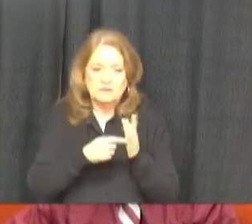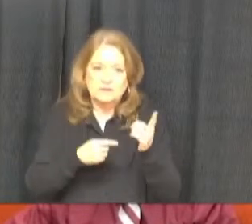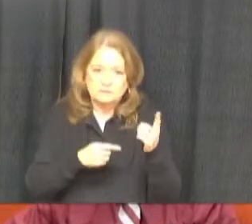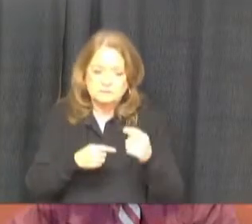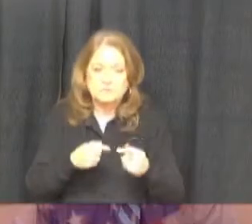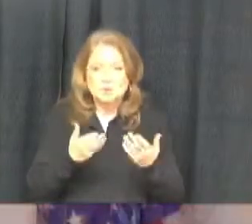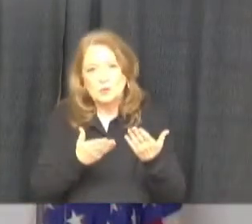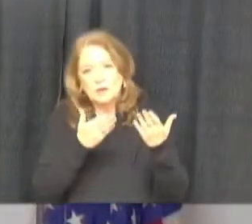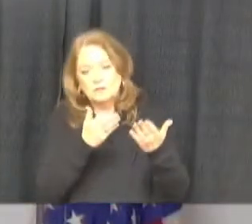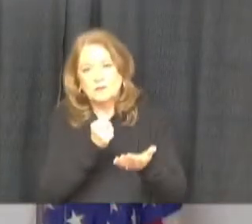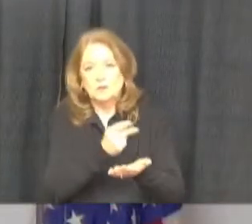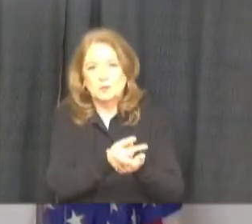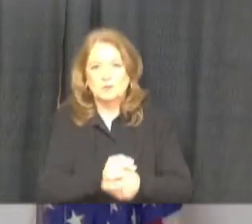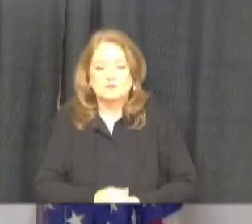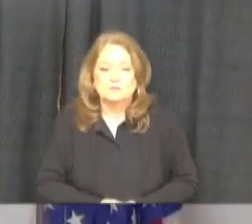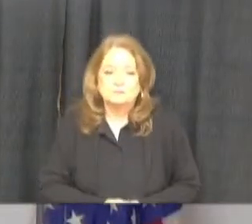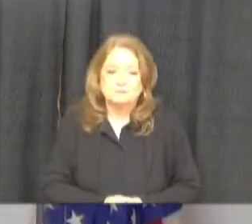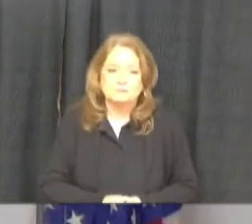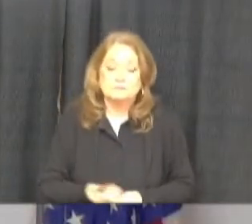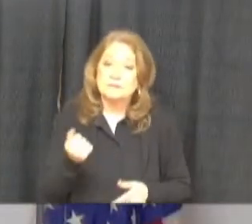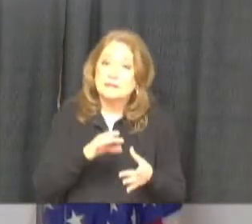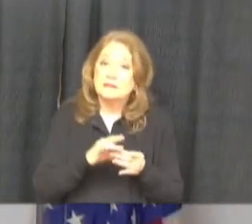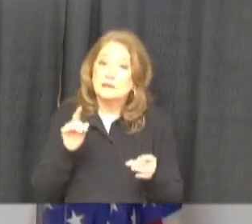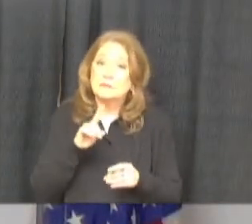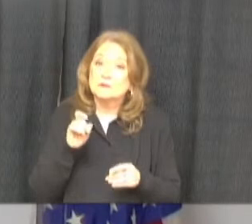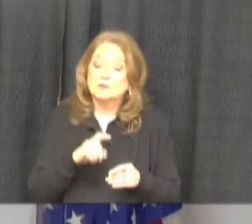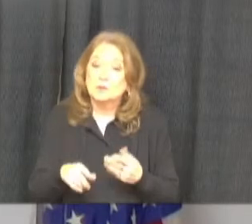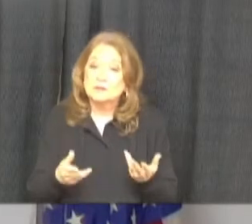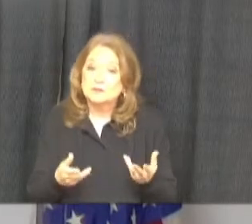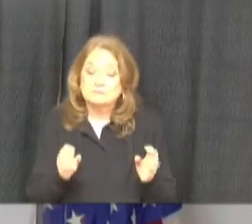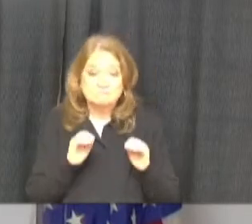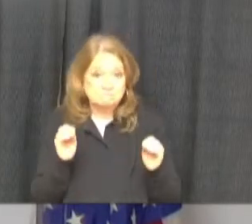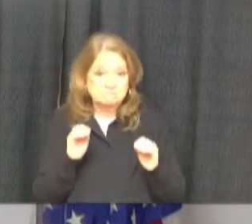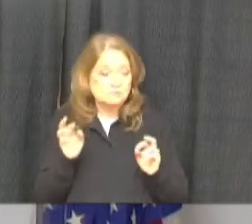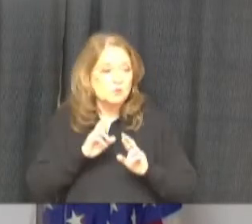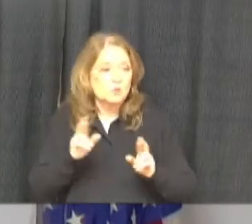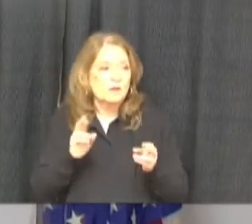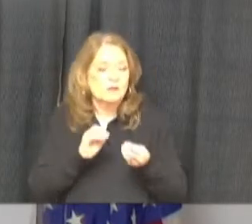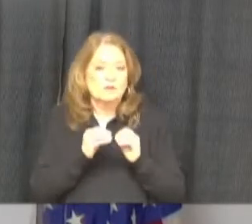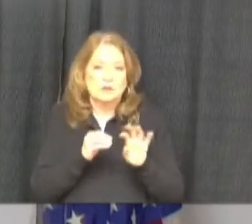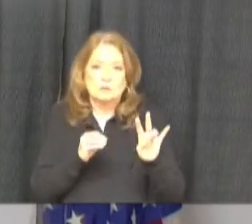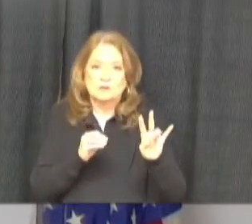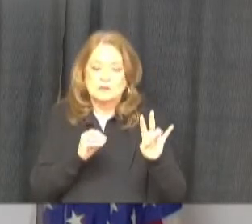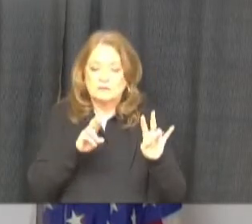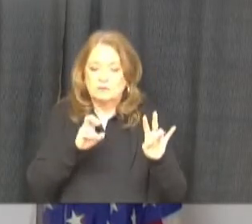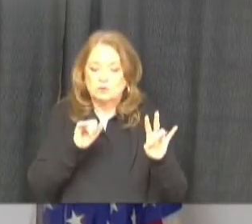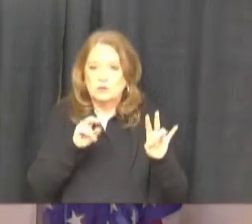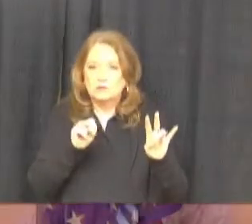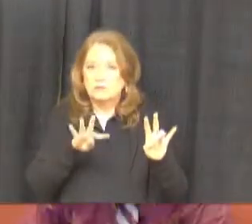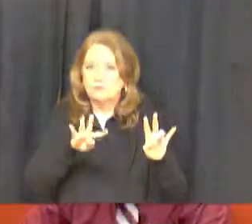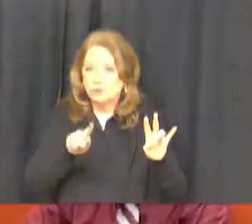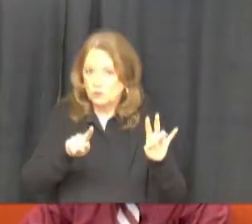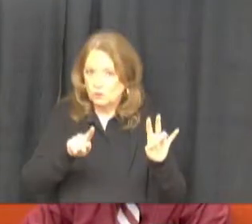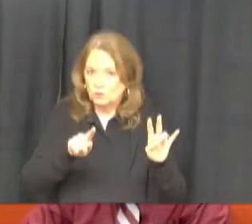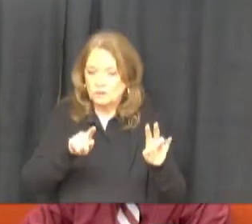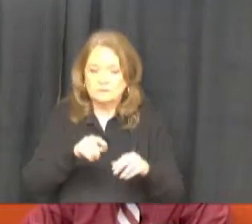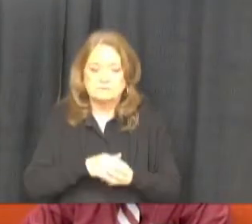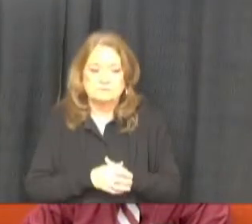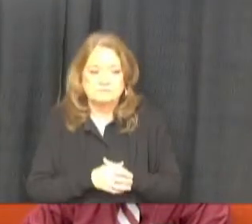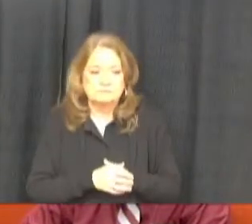Mr. Tindall. Any comment or question regarding ordinance 64? Seeing none, we're ready for item 7, resolution 41. Mr.